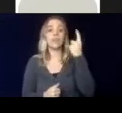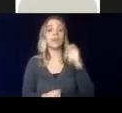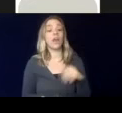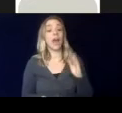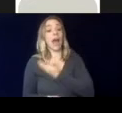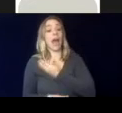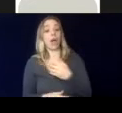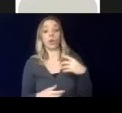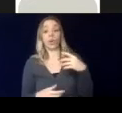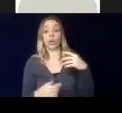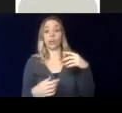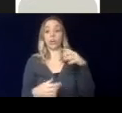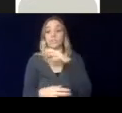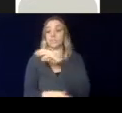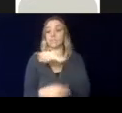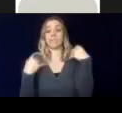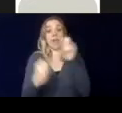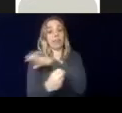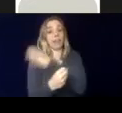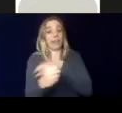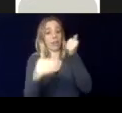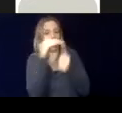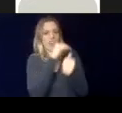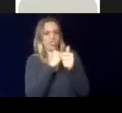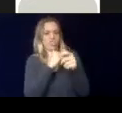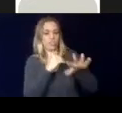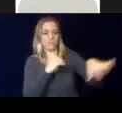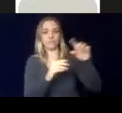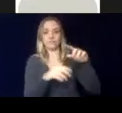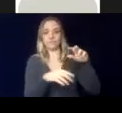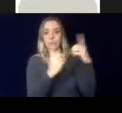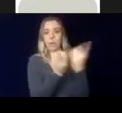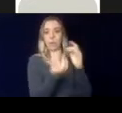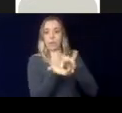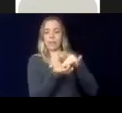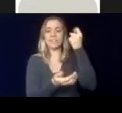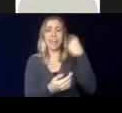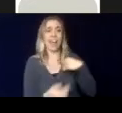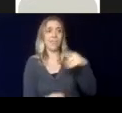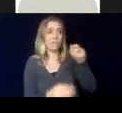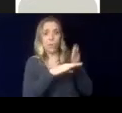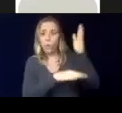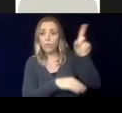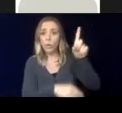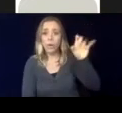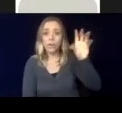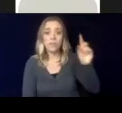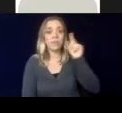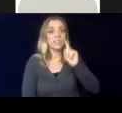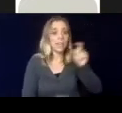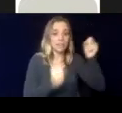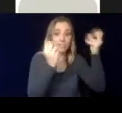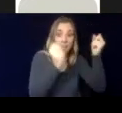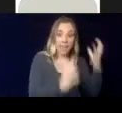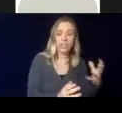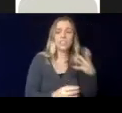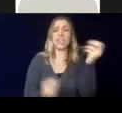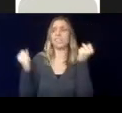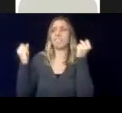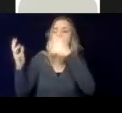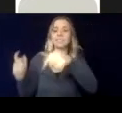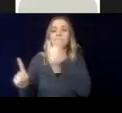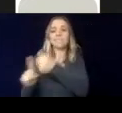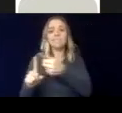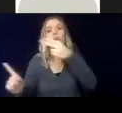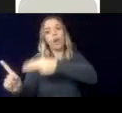Family Medicine, cares for over 150 deaf signers and a much larger population of those who are hard of hearing. With the arrival of the